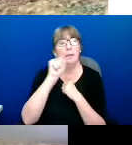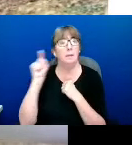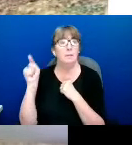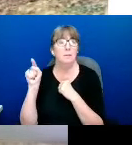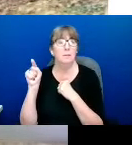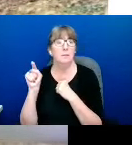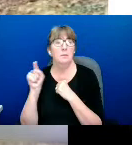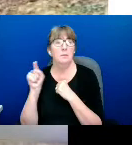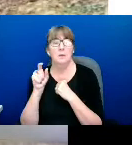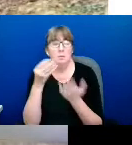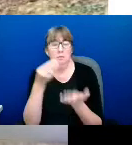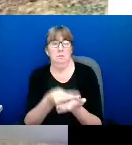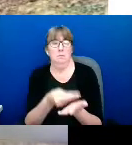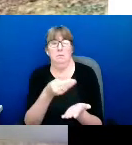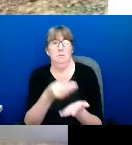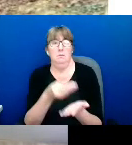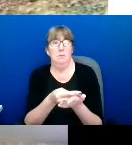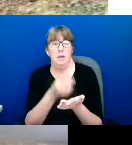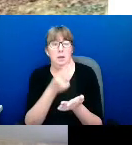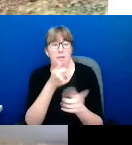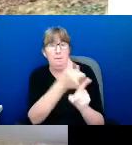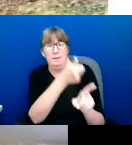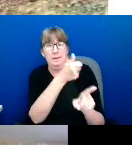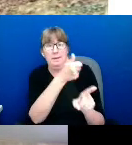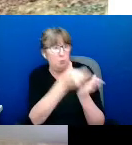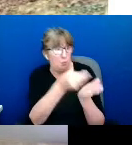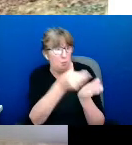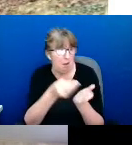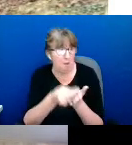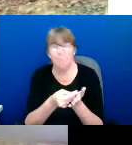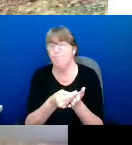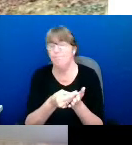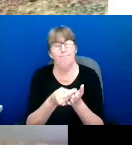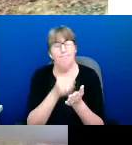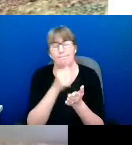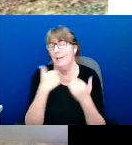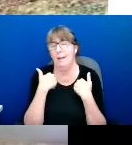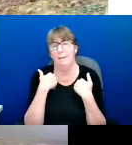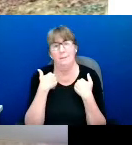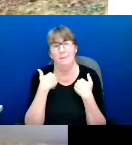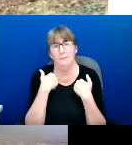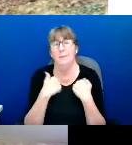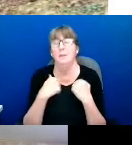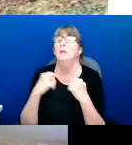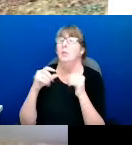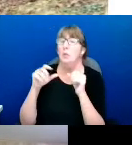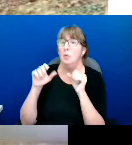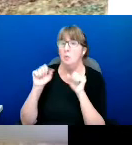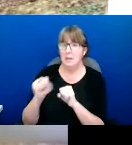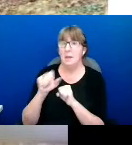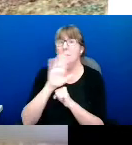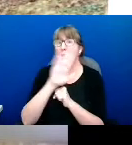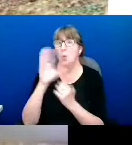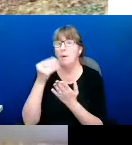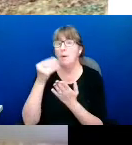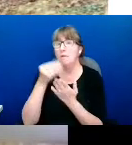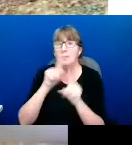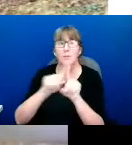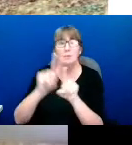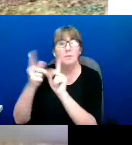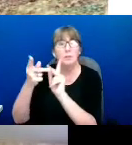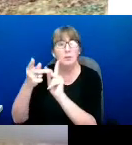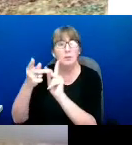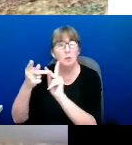means to purchase this kind of equipment. So being able to use your funds from different sources to help